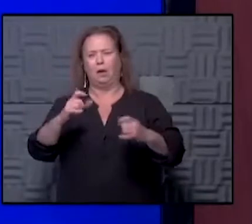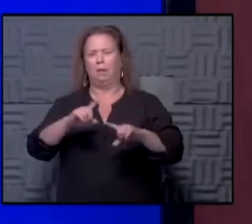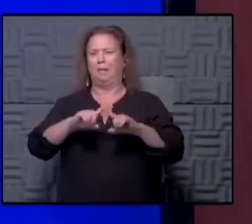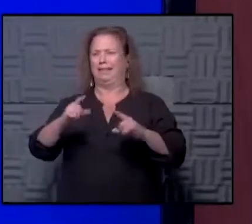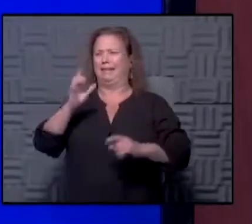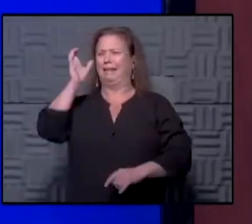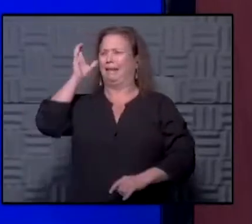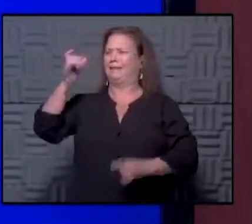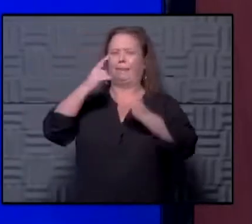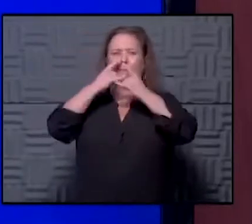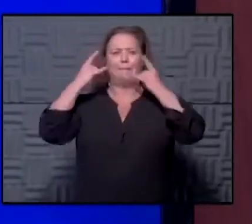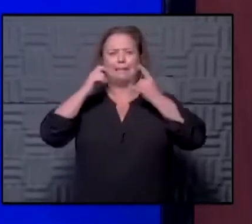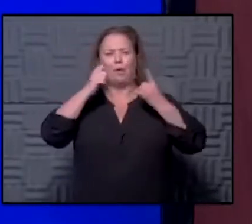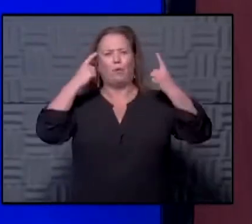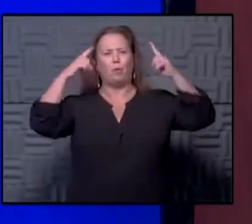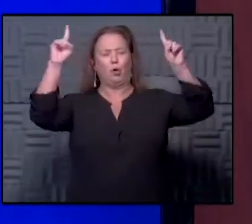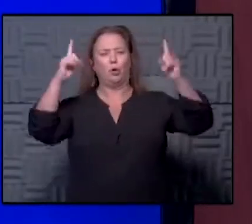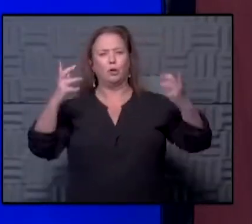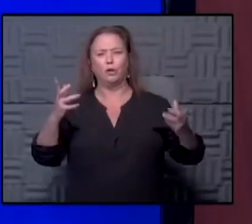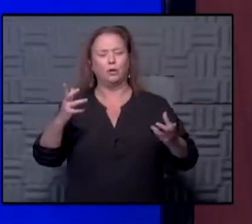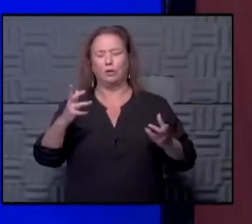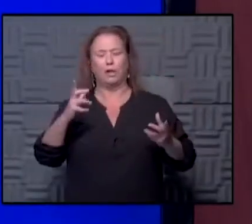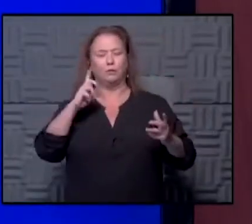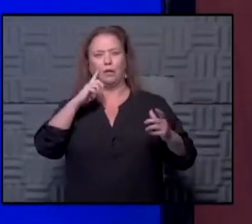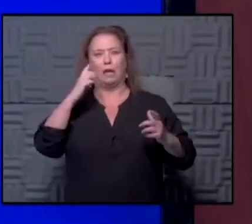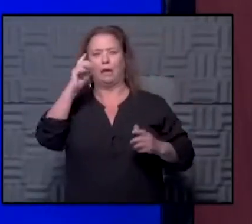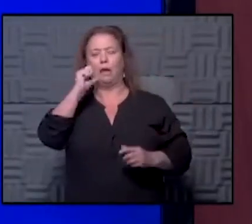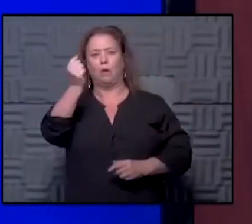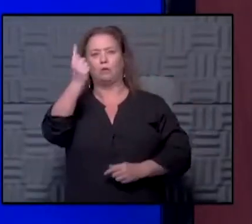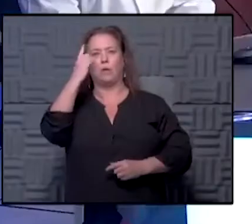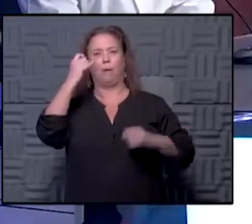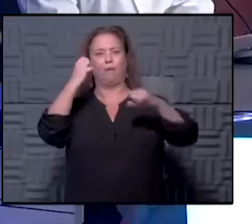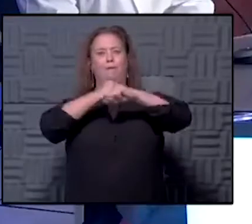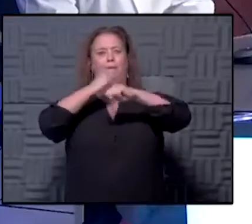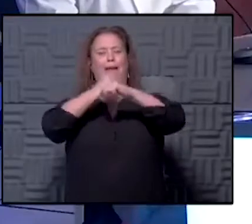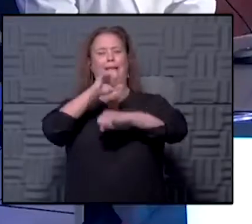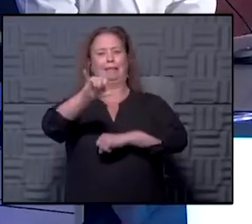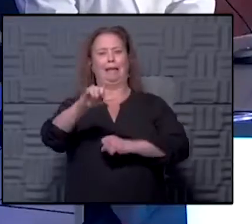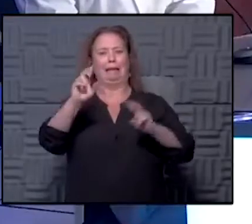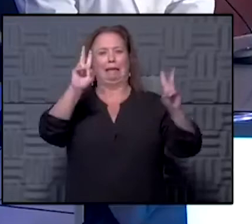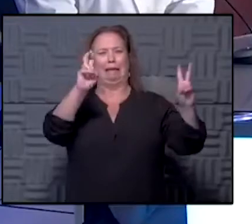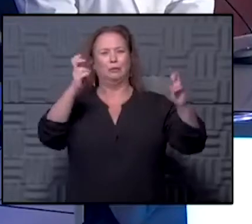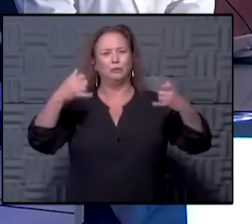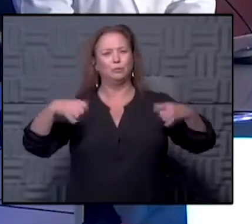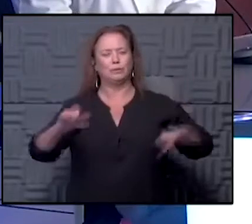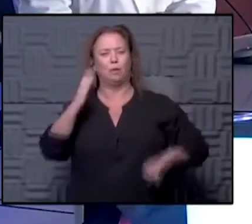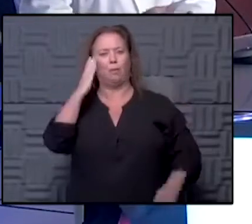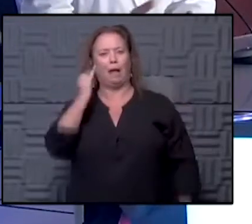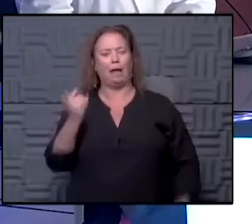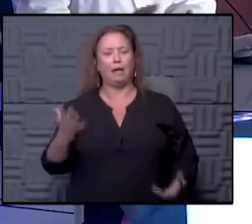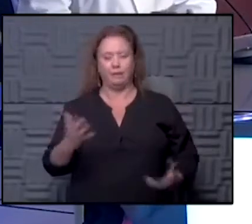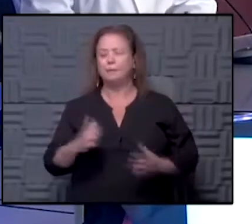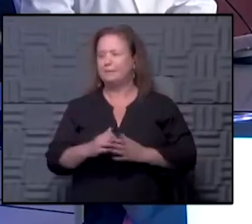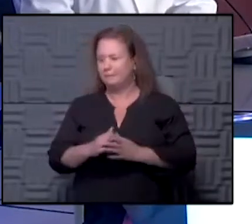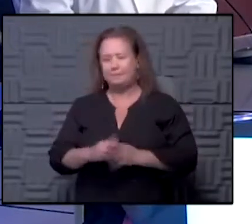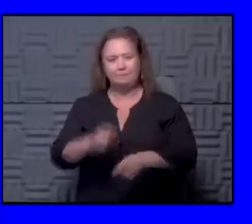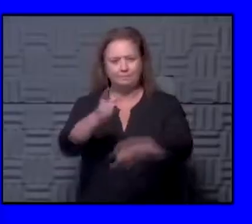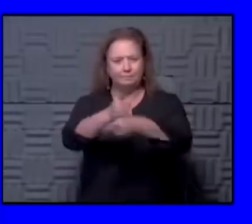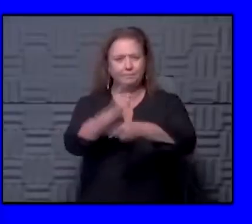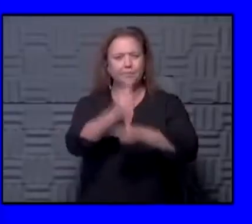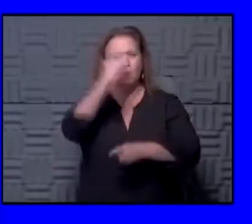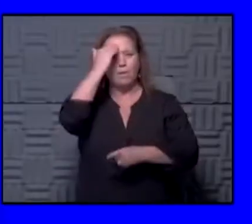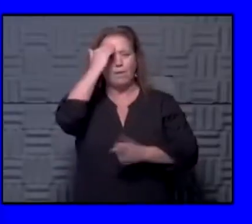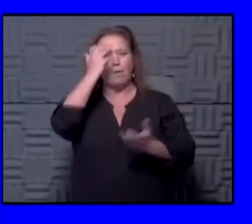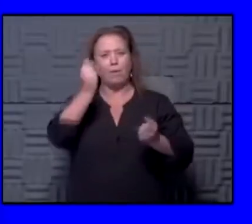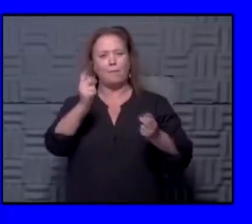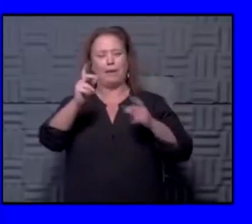it just astonishes me that we're still fighting that, Dana. Yeah, absolutely. You know, we know that a lot of the societies have taken up